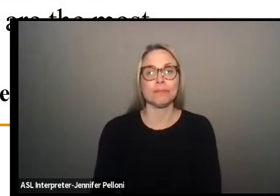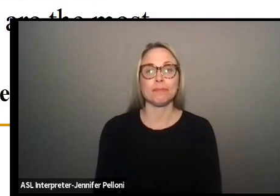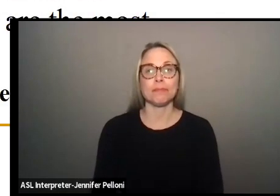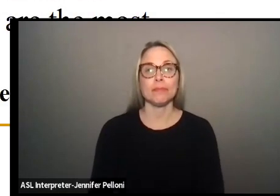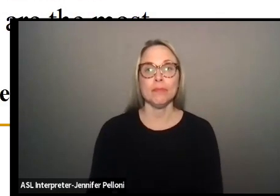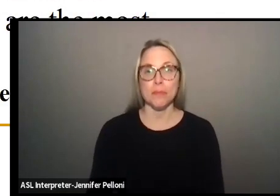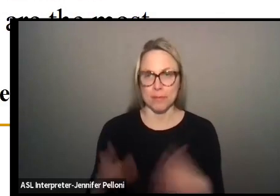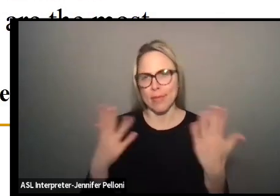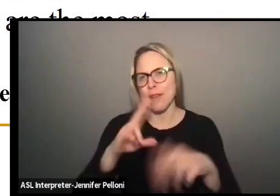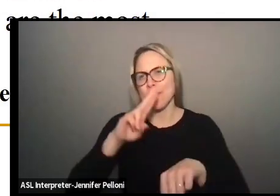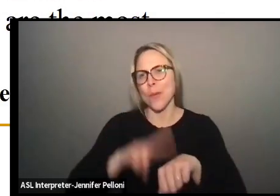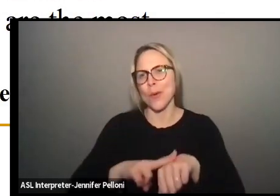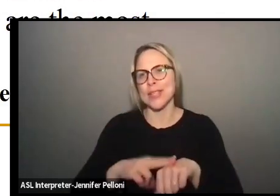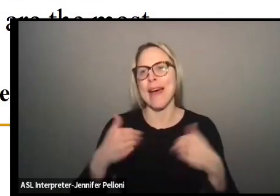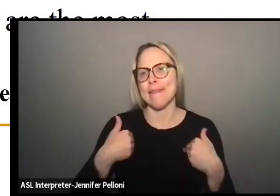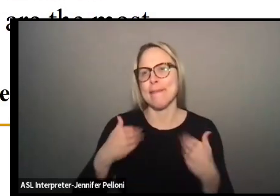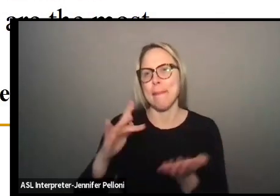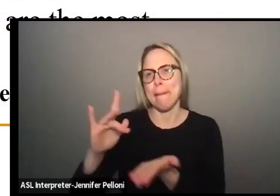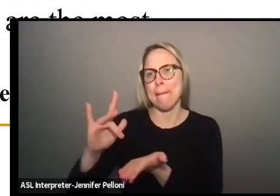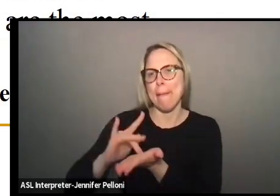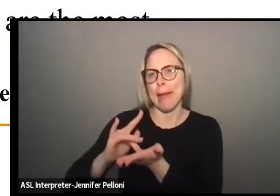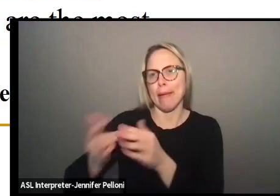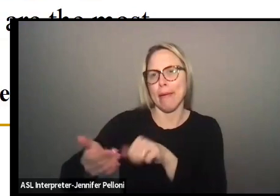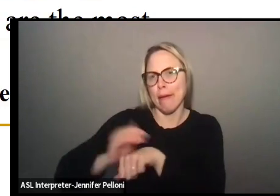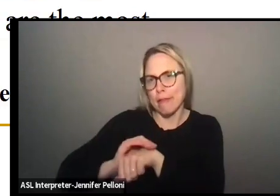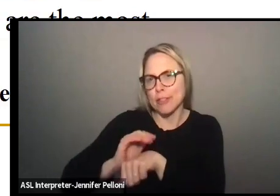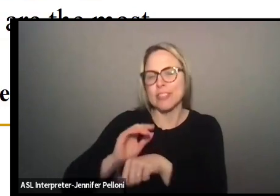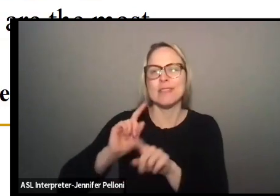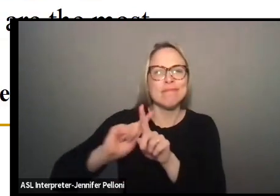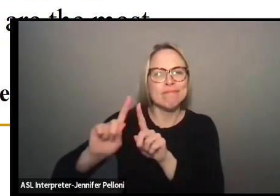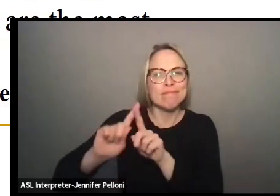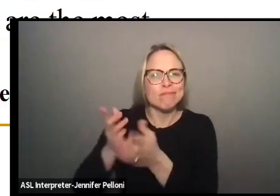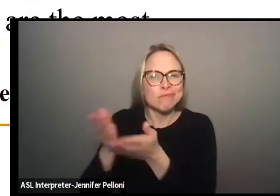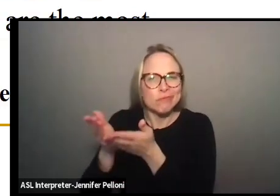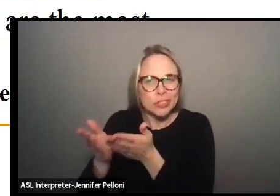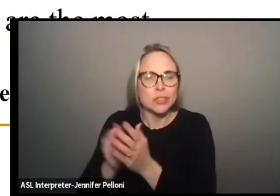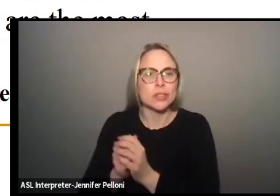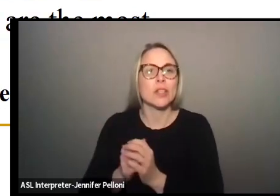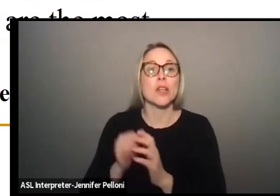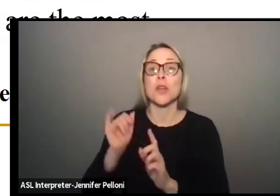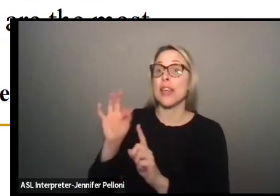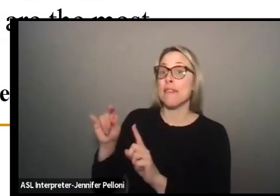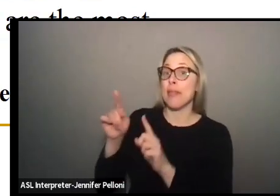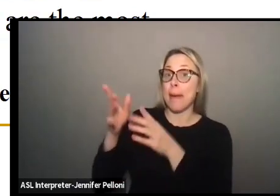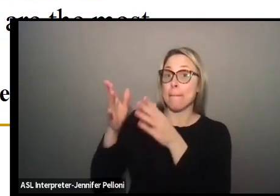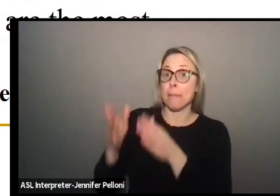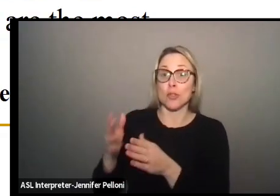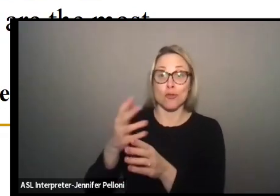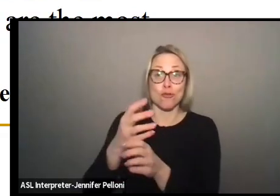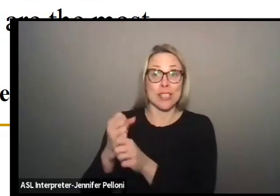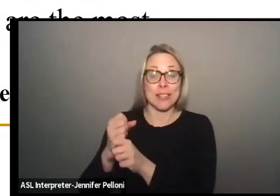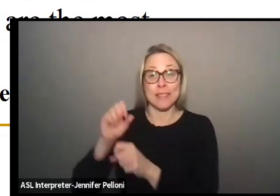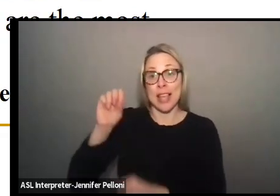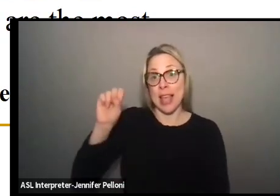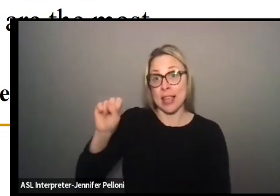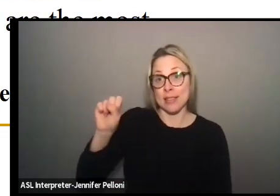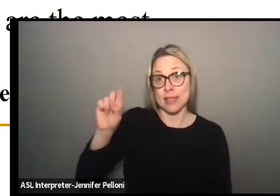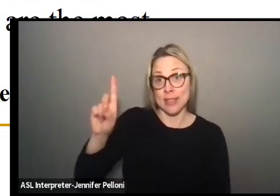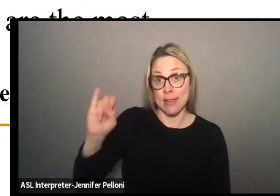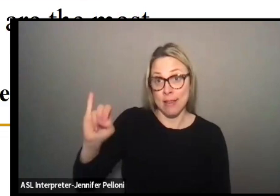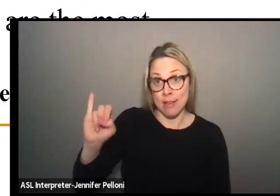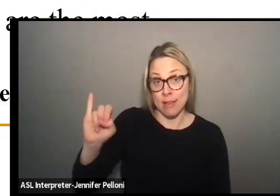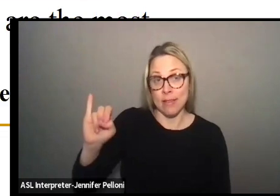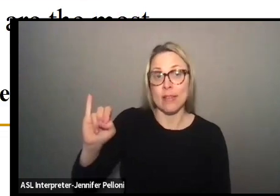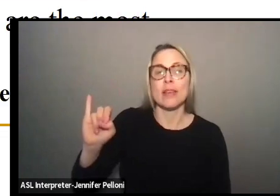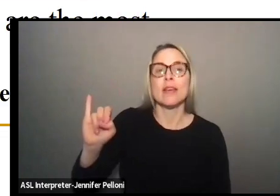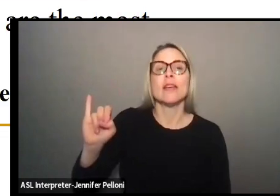And then, of course, there's medical coverage and services. So if the person receives SSDI,